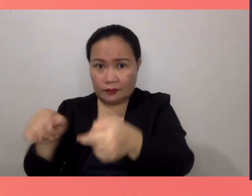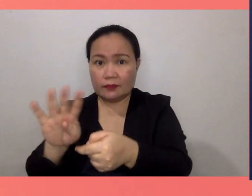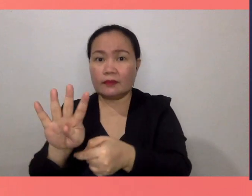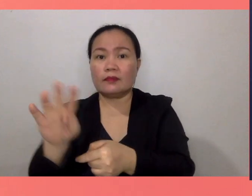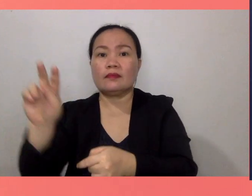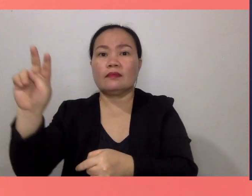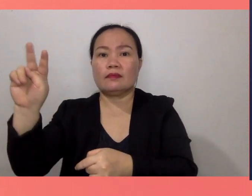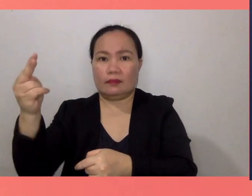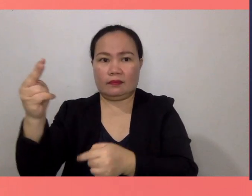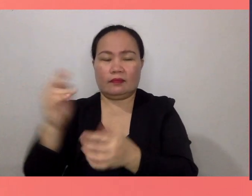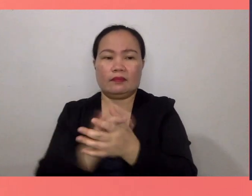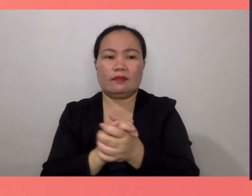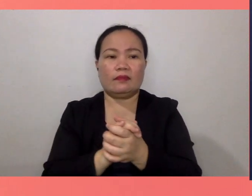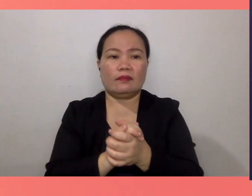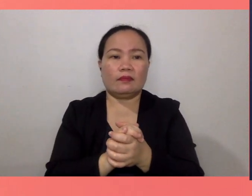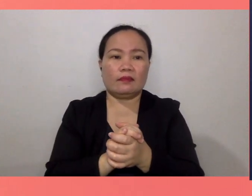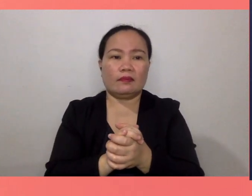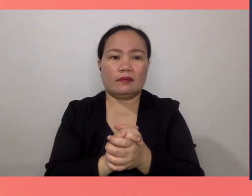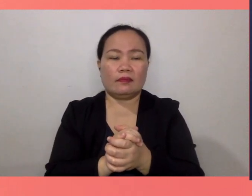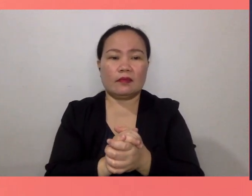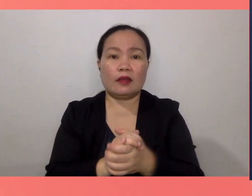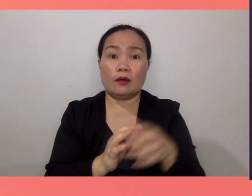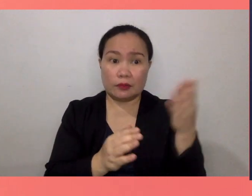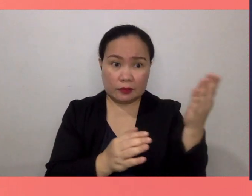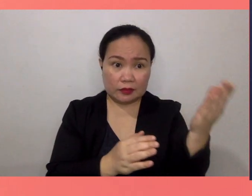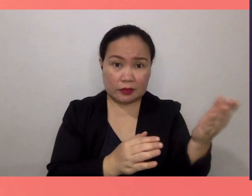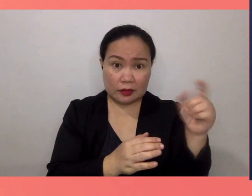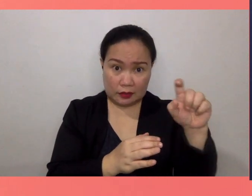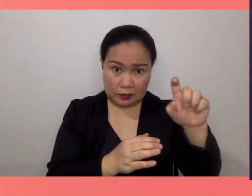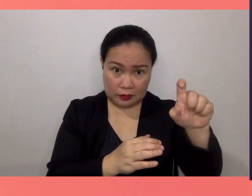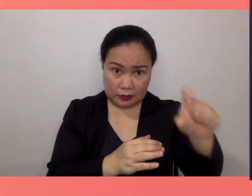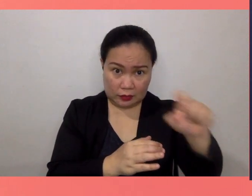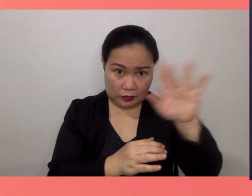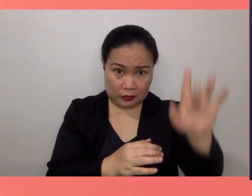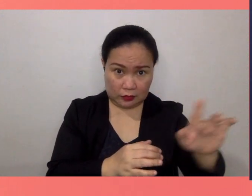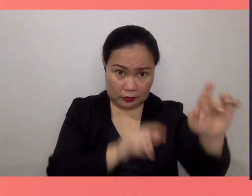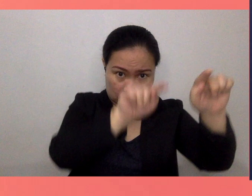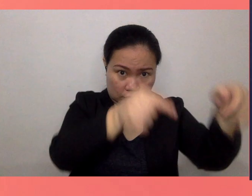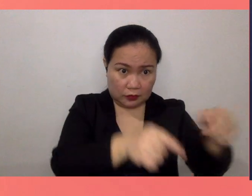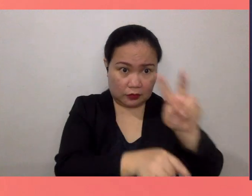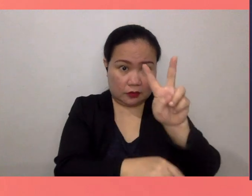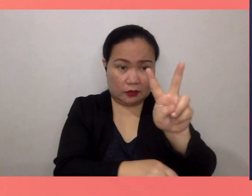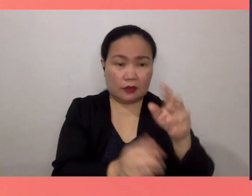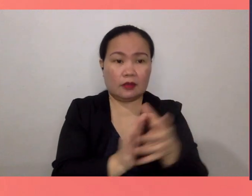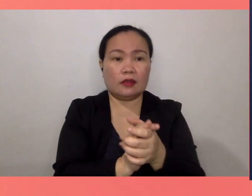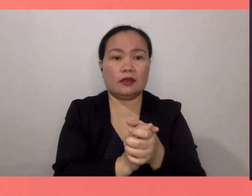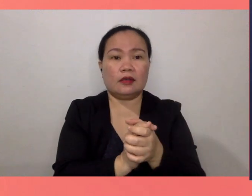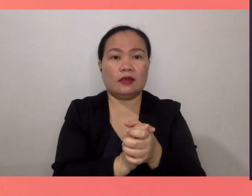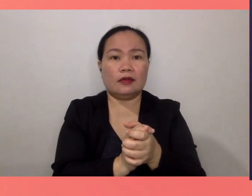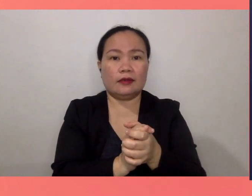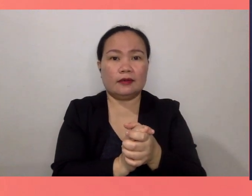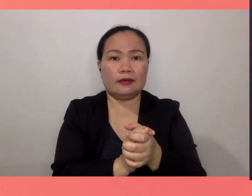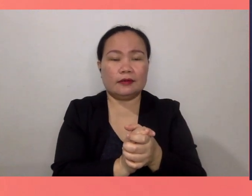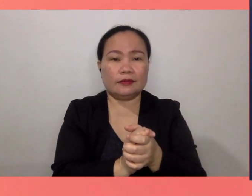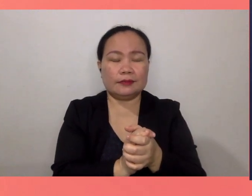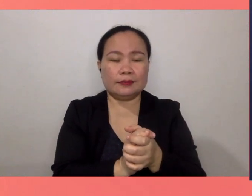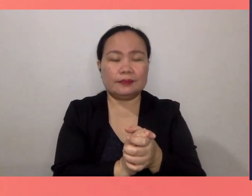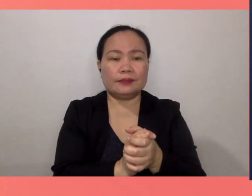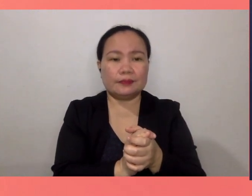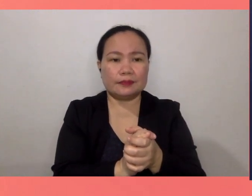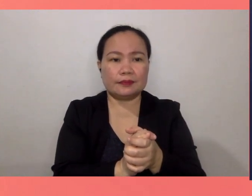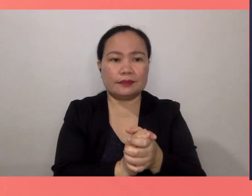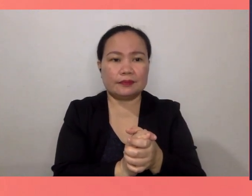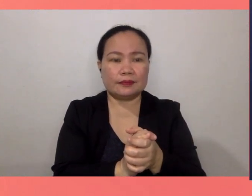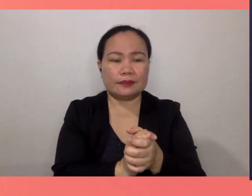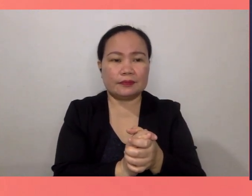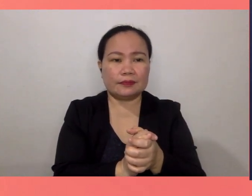side. So pwede natin ma-simplify ito using the yung unang napag-aralan natin. So square